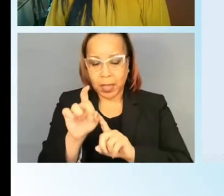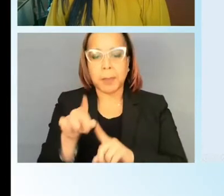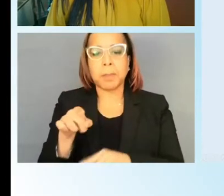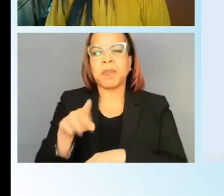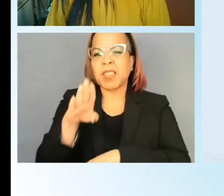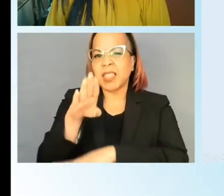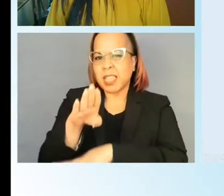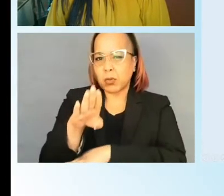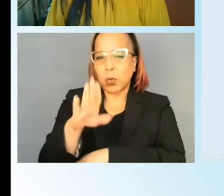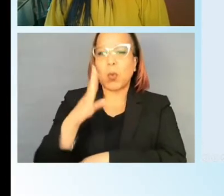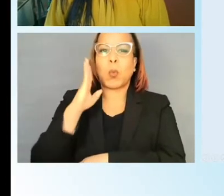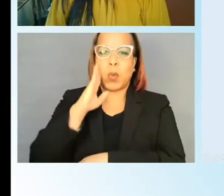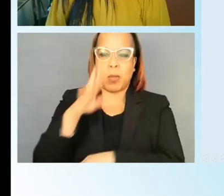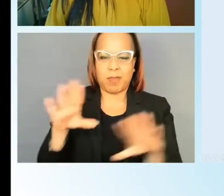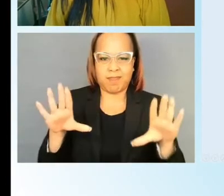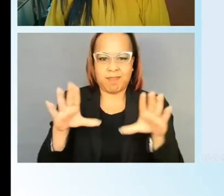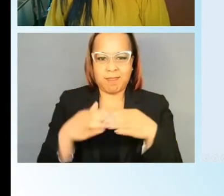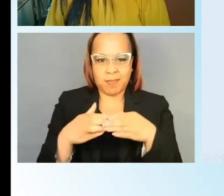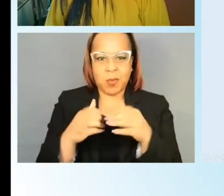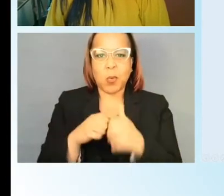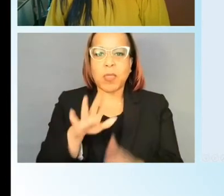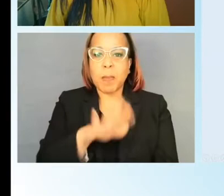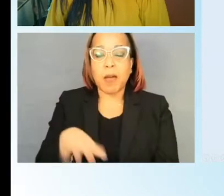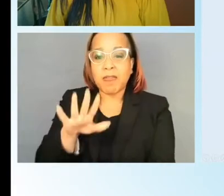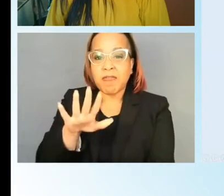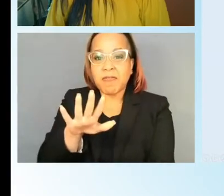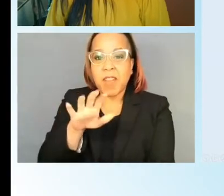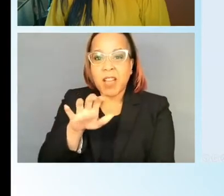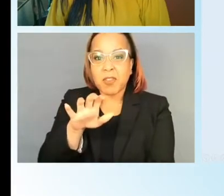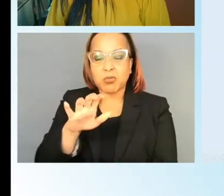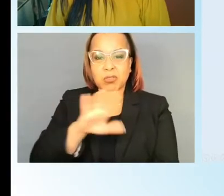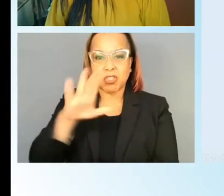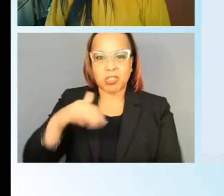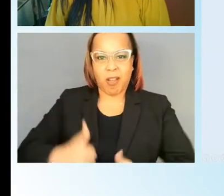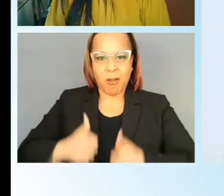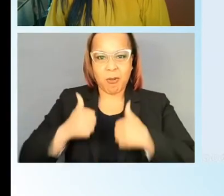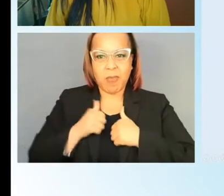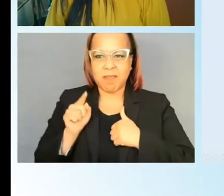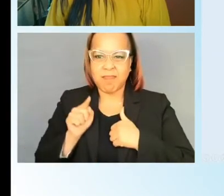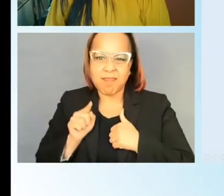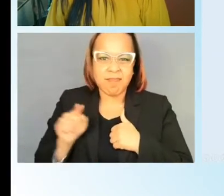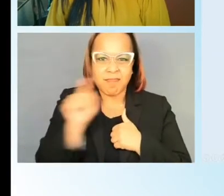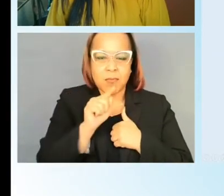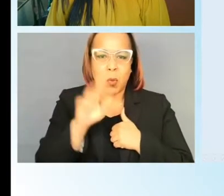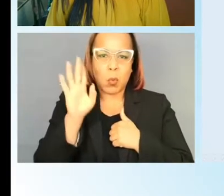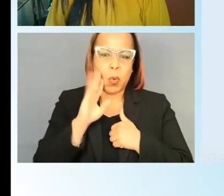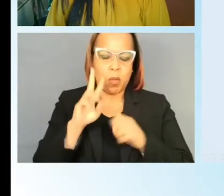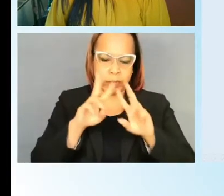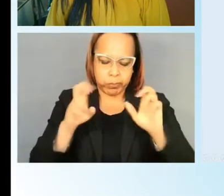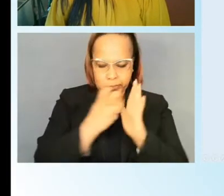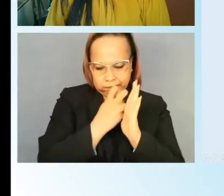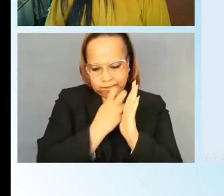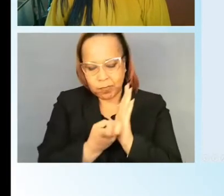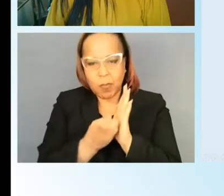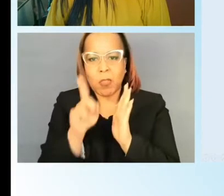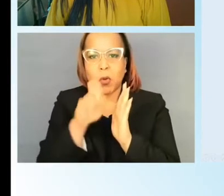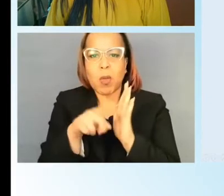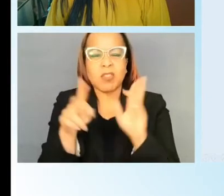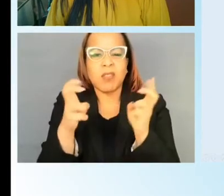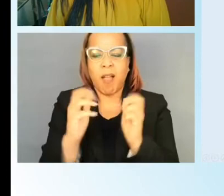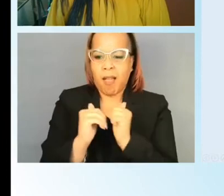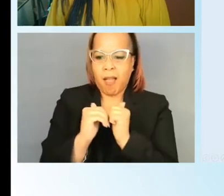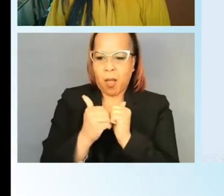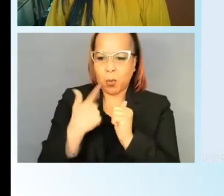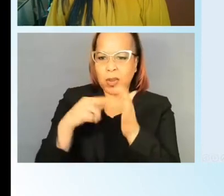afternoon, we will come together with about 500 different Chicagoans to really go even deeper on the question of how are we going to